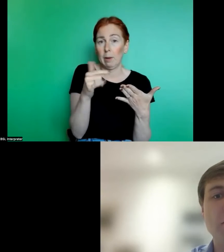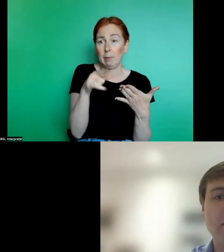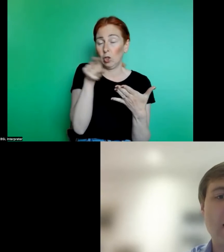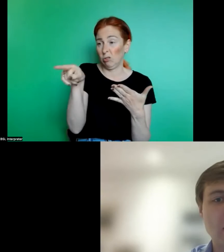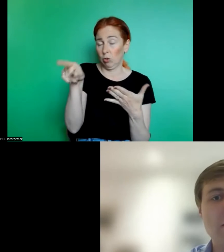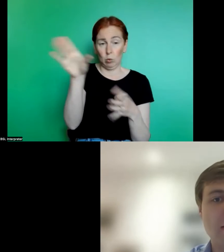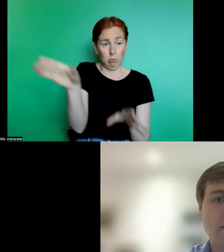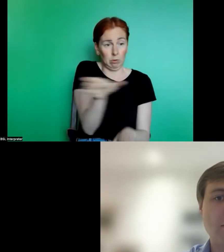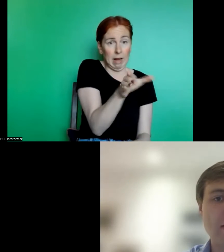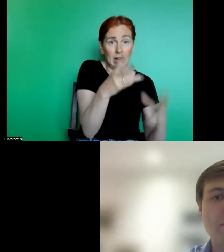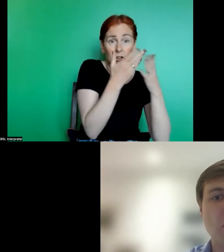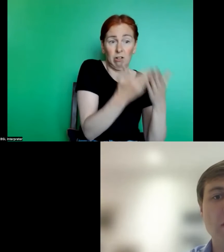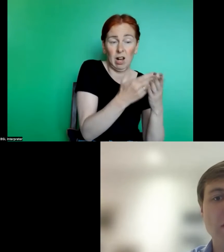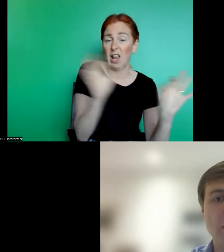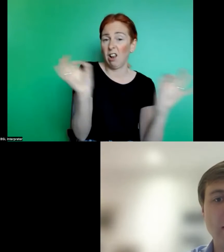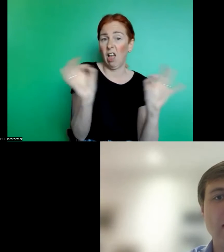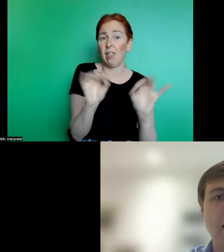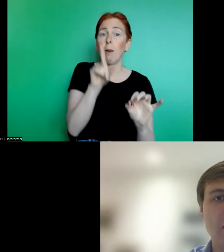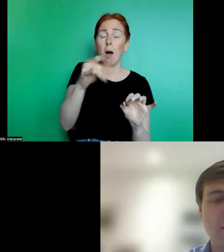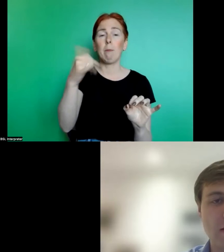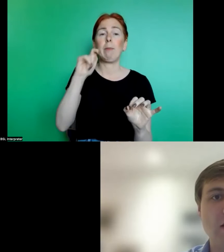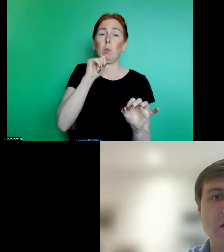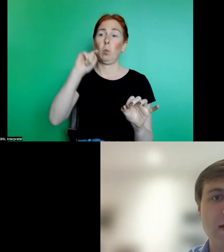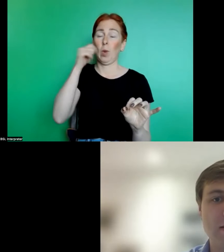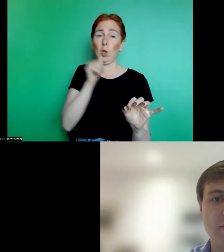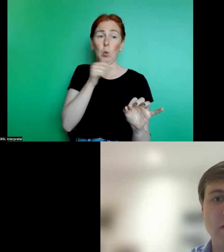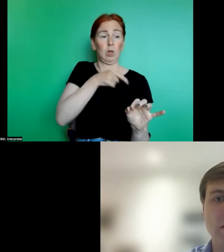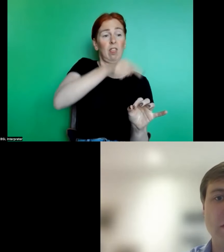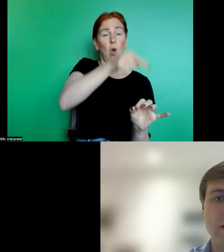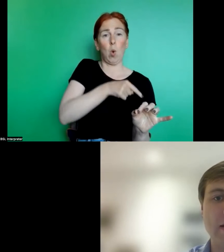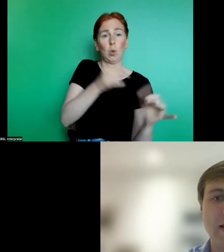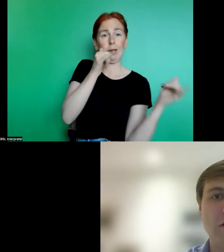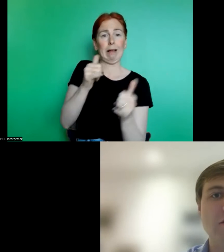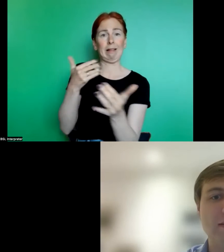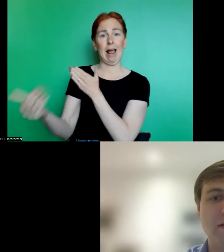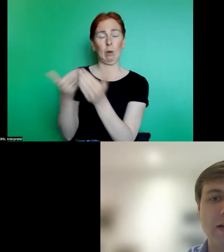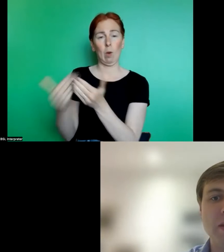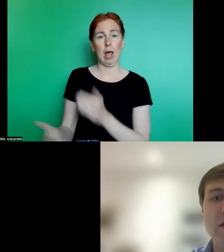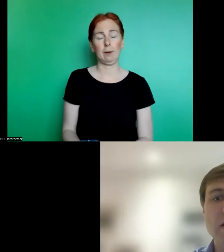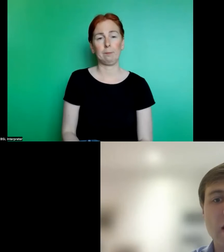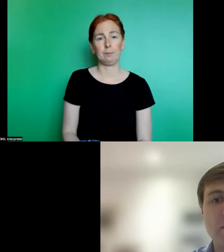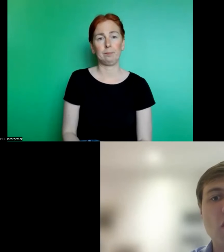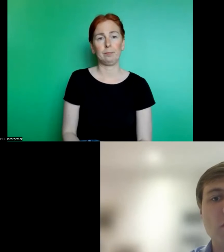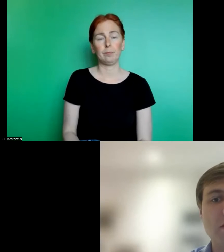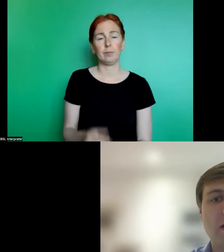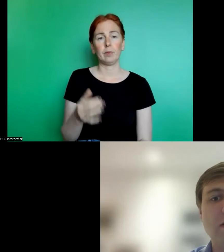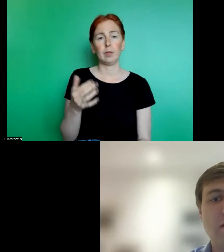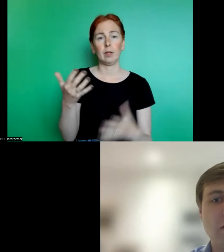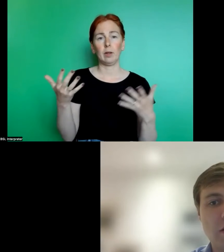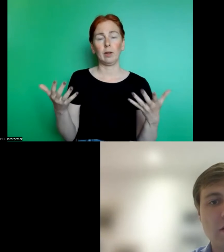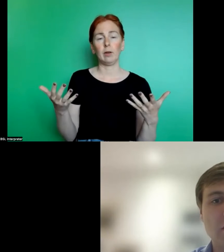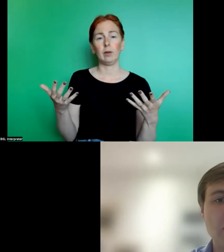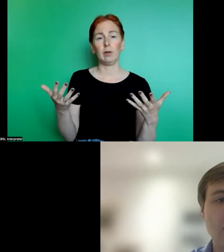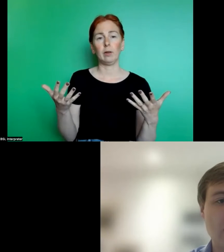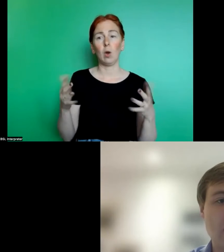to give you a diagnosis. So, for example, doing an electrophysiology test of an electroretinogram, or the ones that are relevant